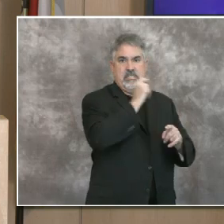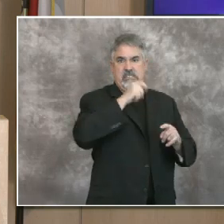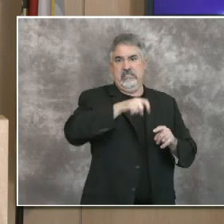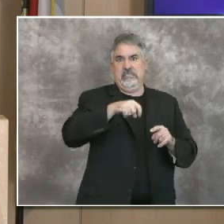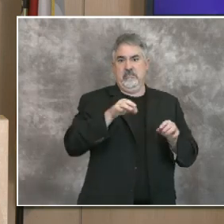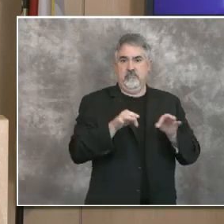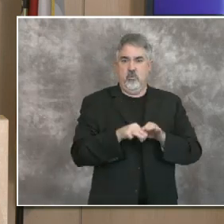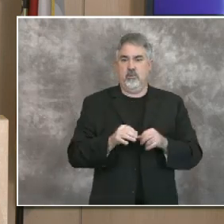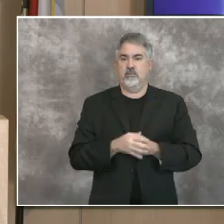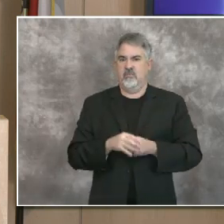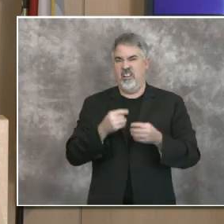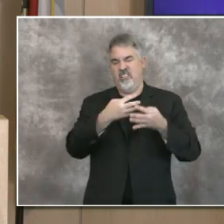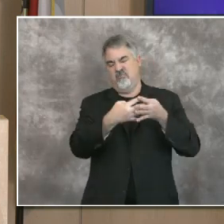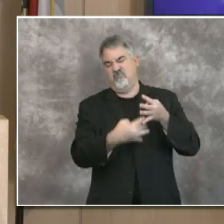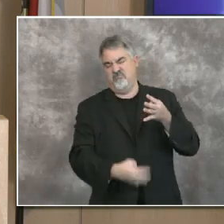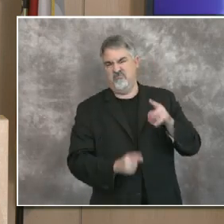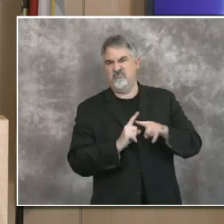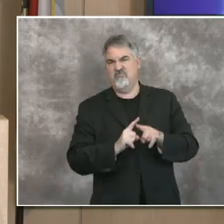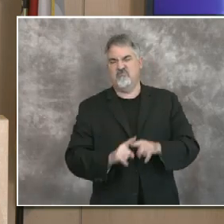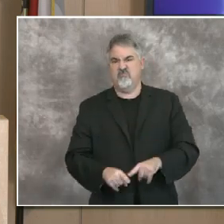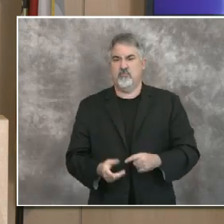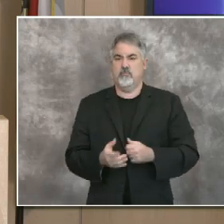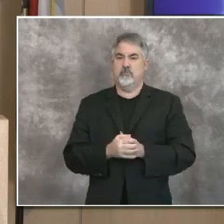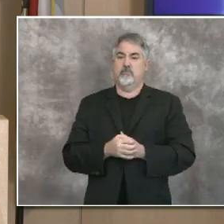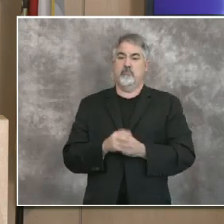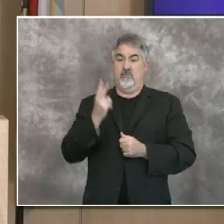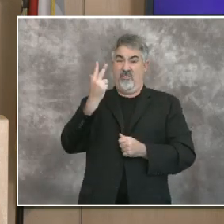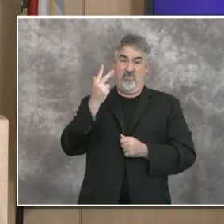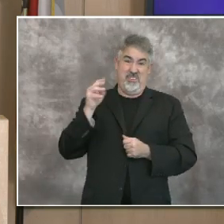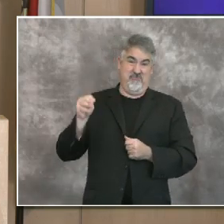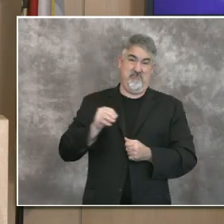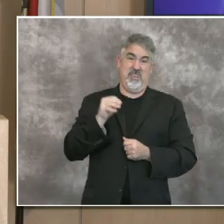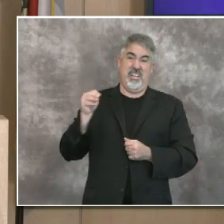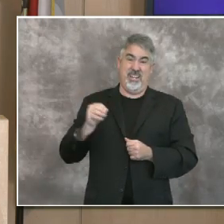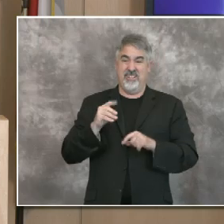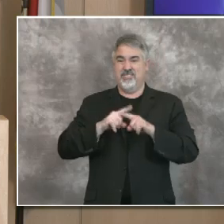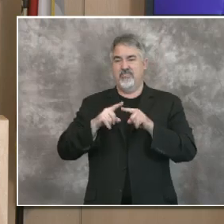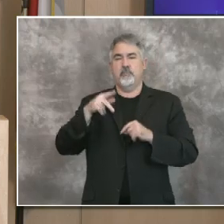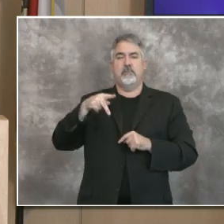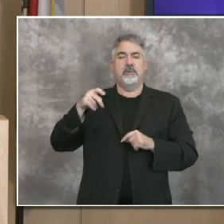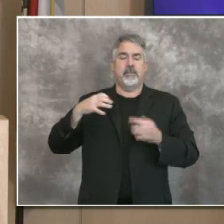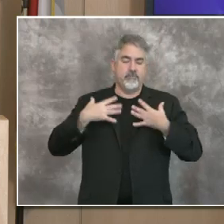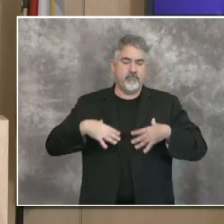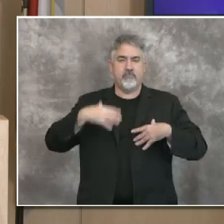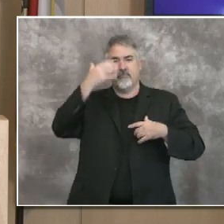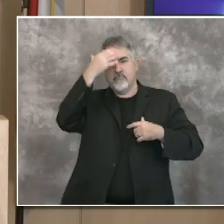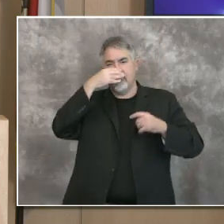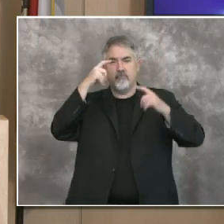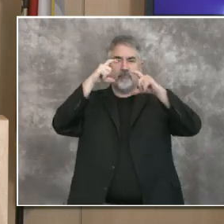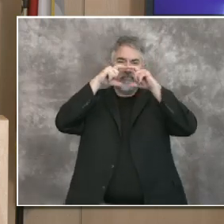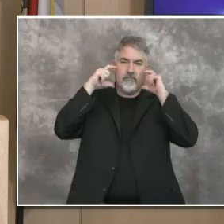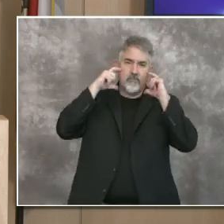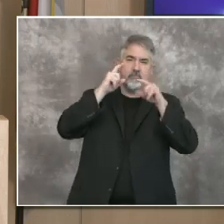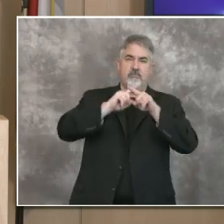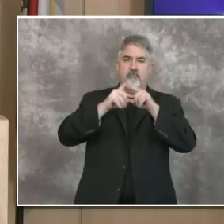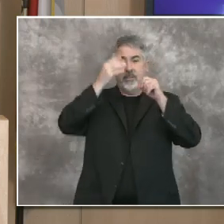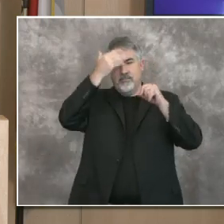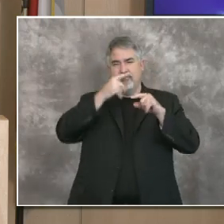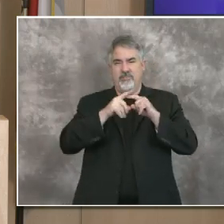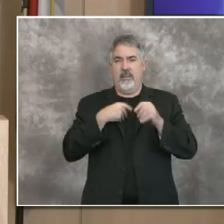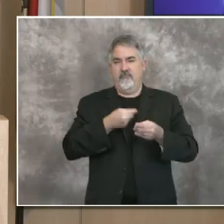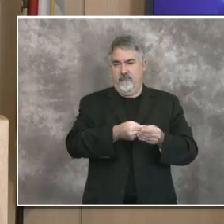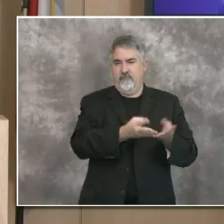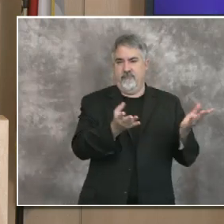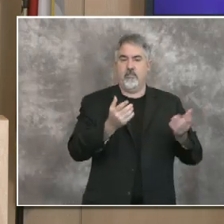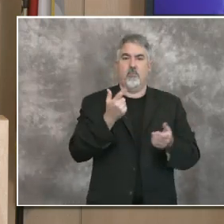up. We're now approaching almost 3 million individual items of personal protective equipment that have been distributed to our health and community partners. We